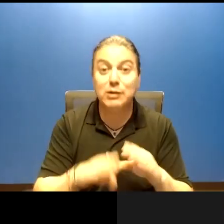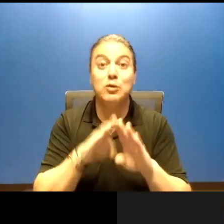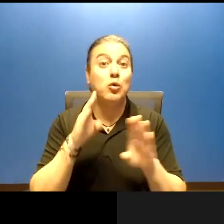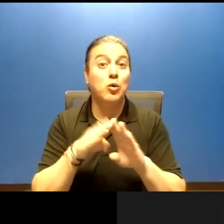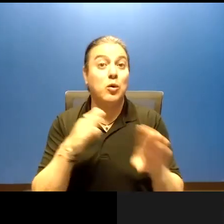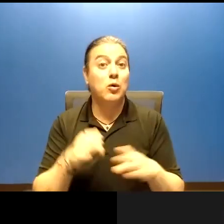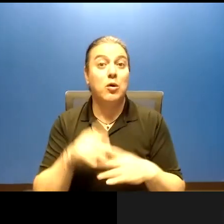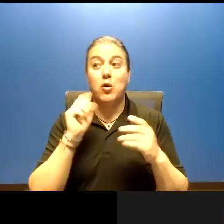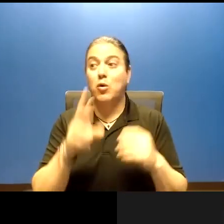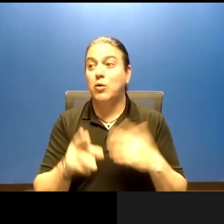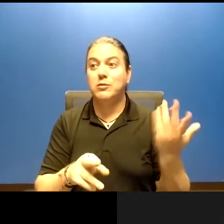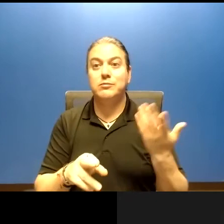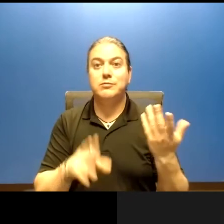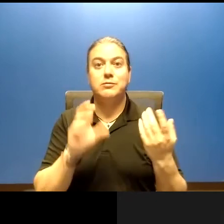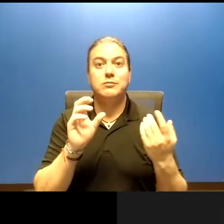where there's nowhere to go.